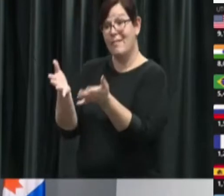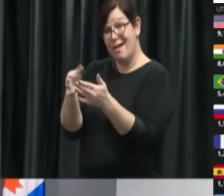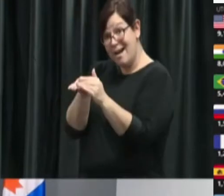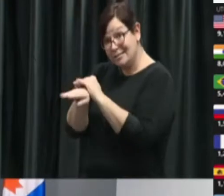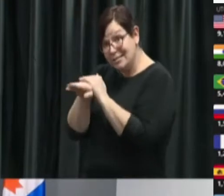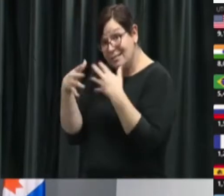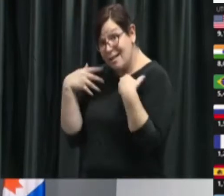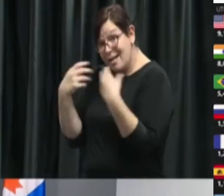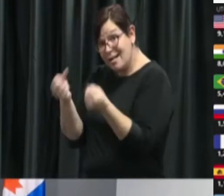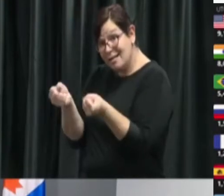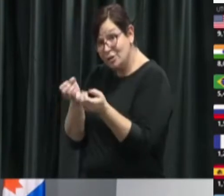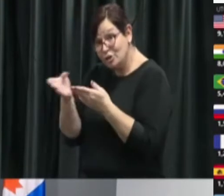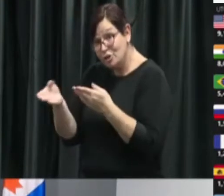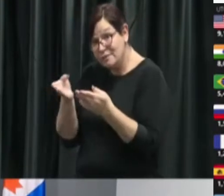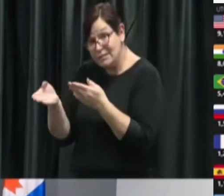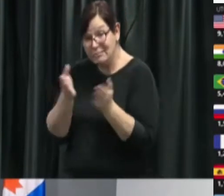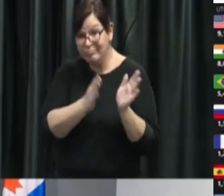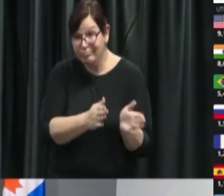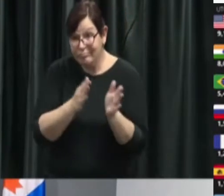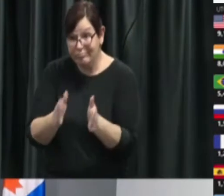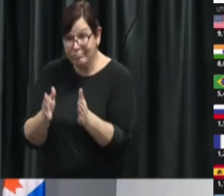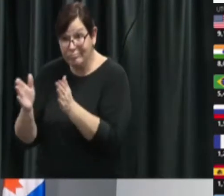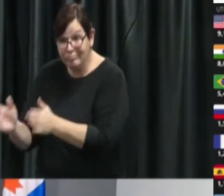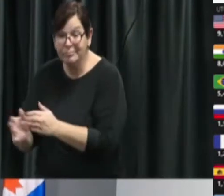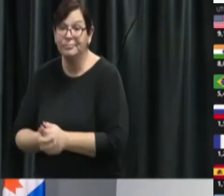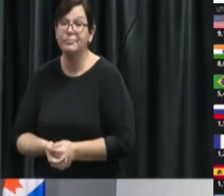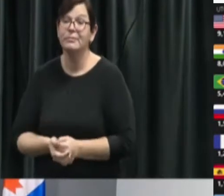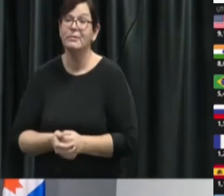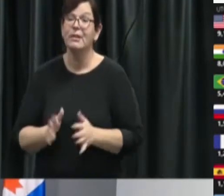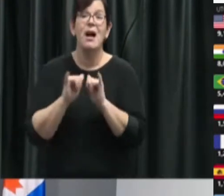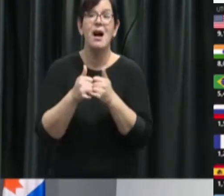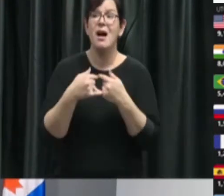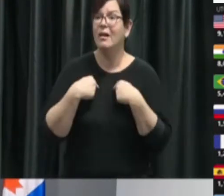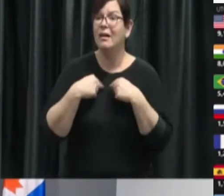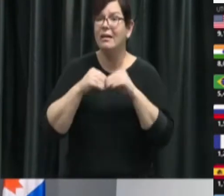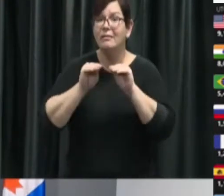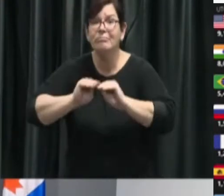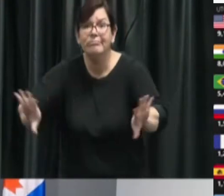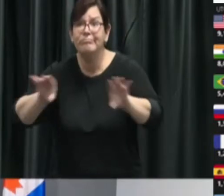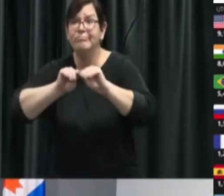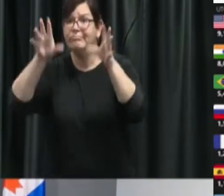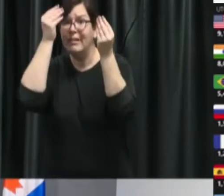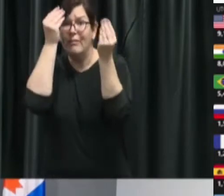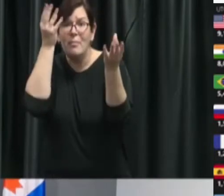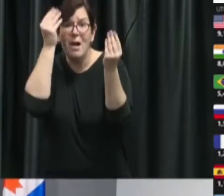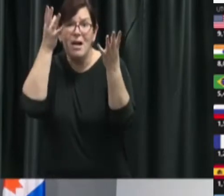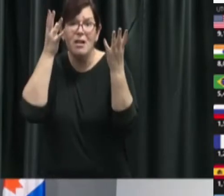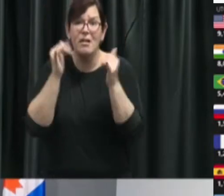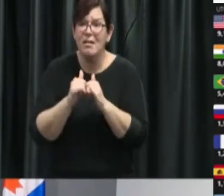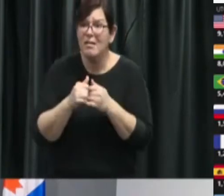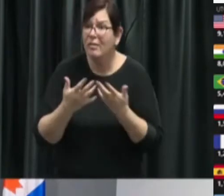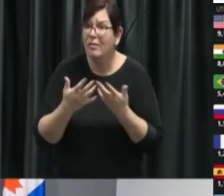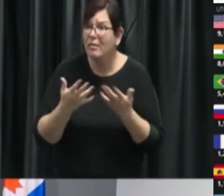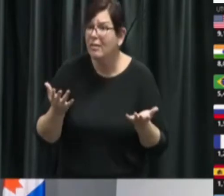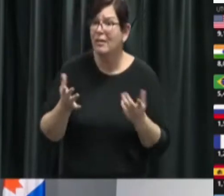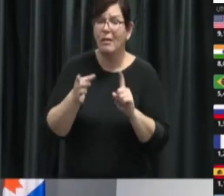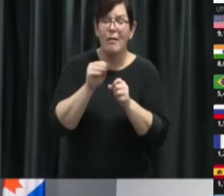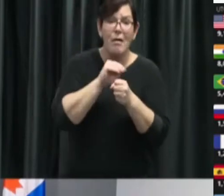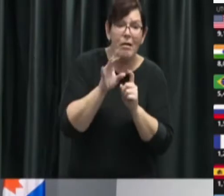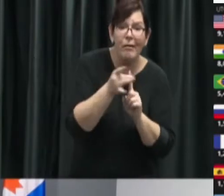Our most important way to reach people with vital information about COVID-19 transmission, prevention, testing, and